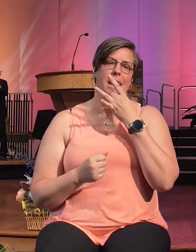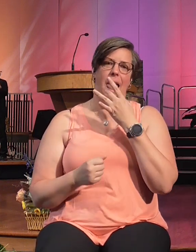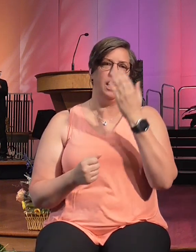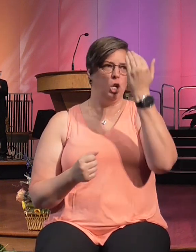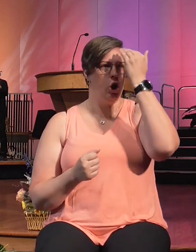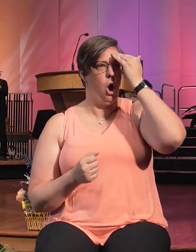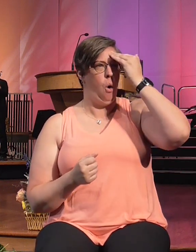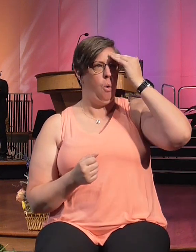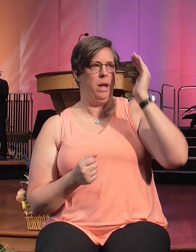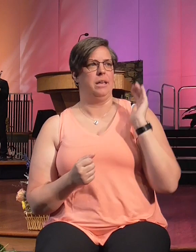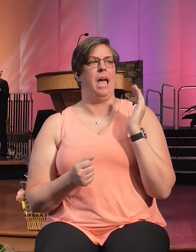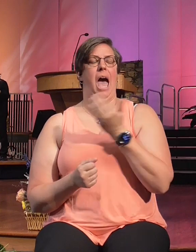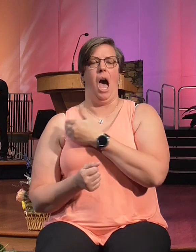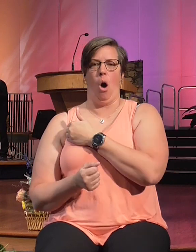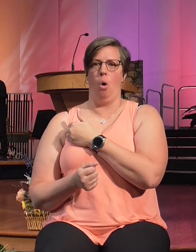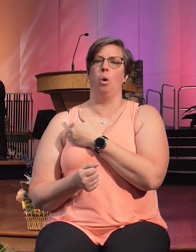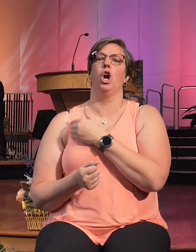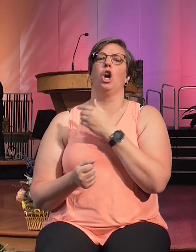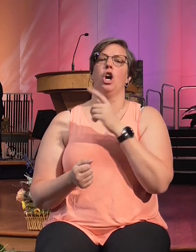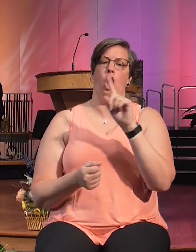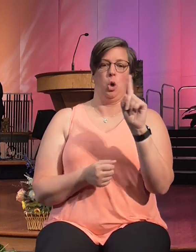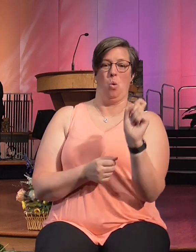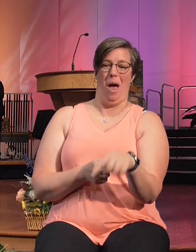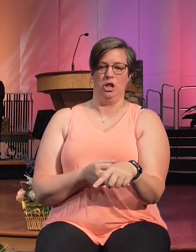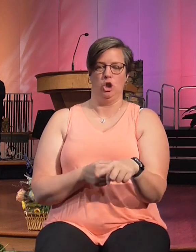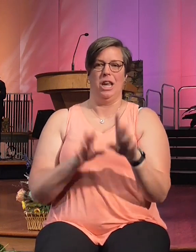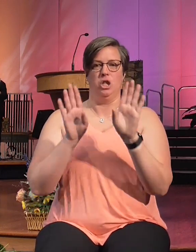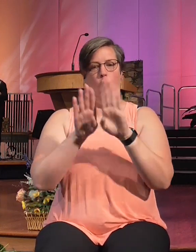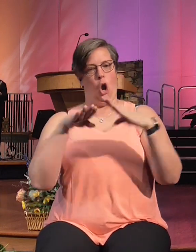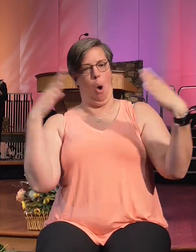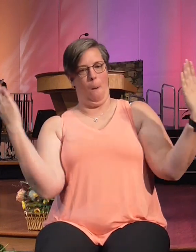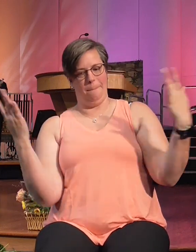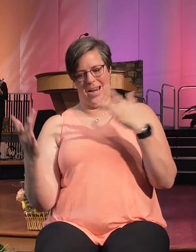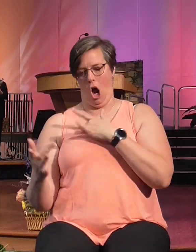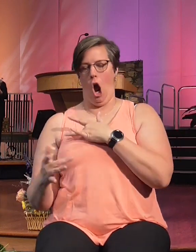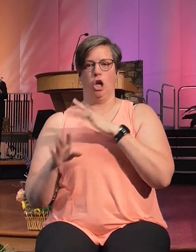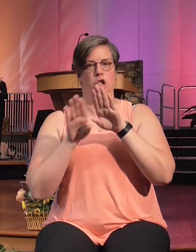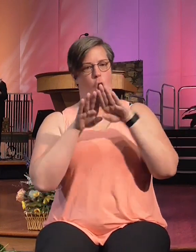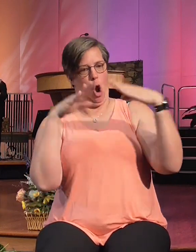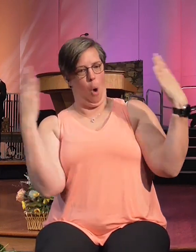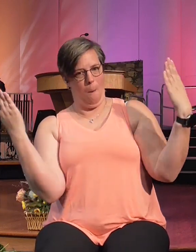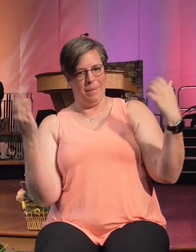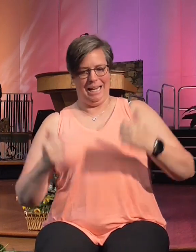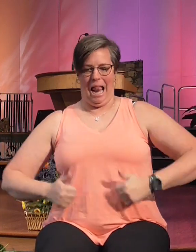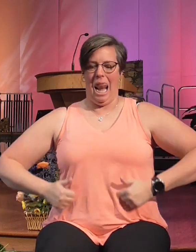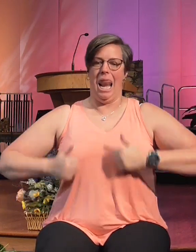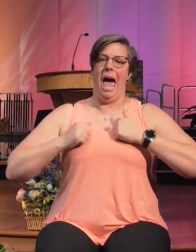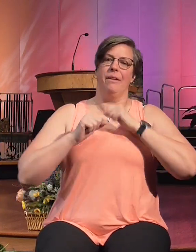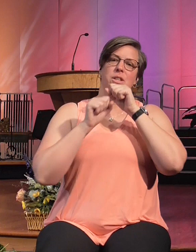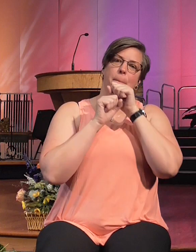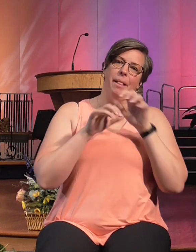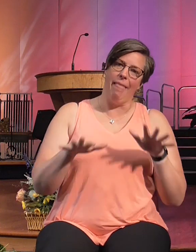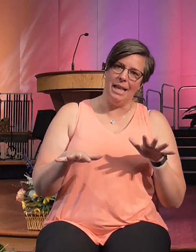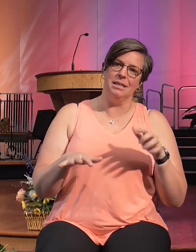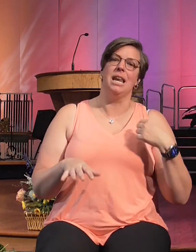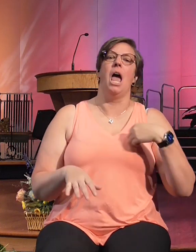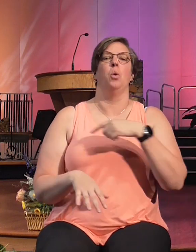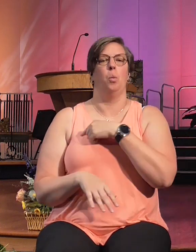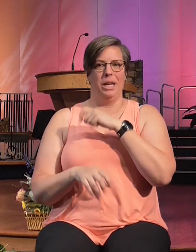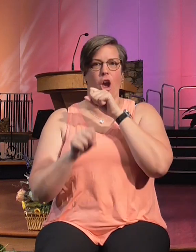that our questions are open, our hearts are open, our lives are blessed, and we are a